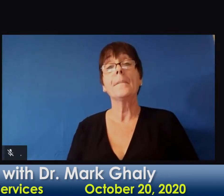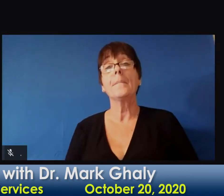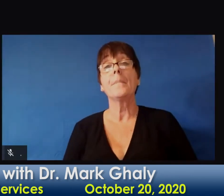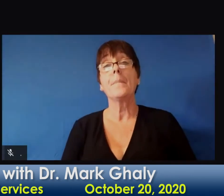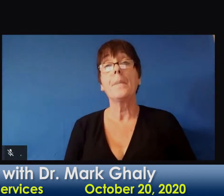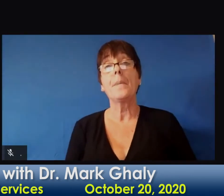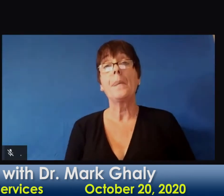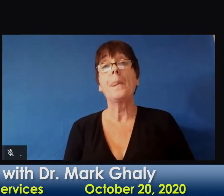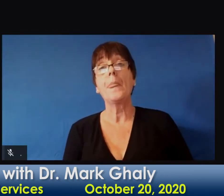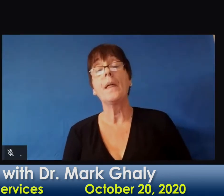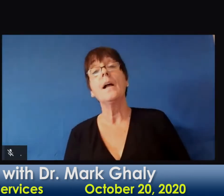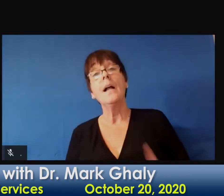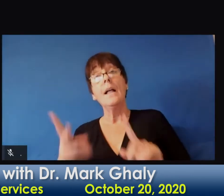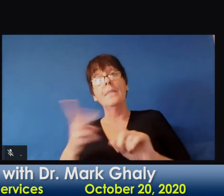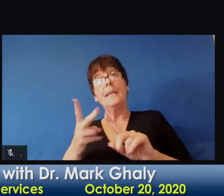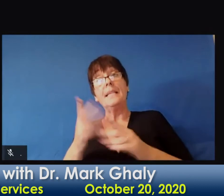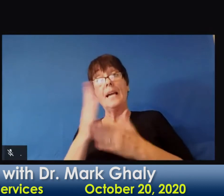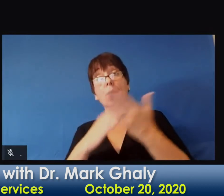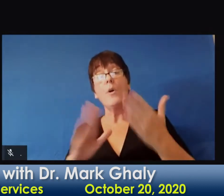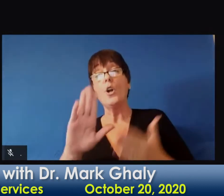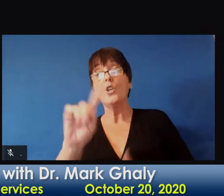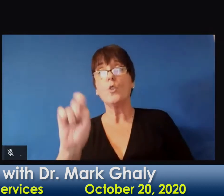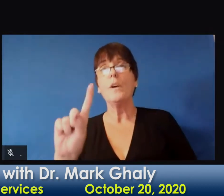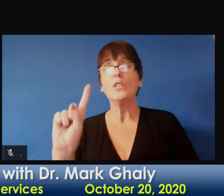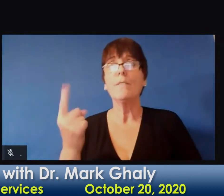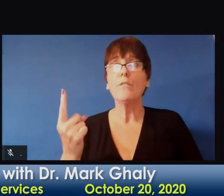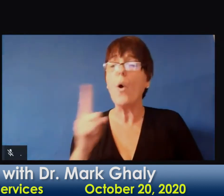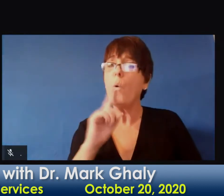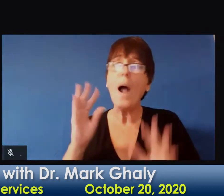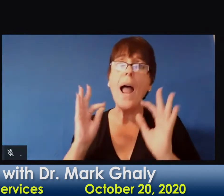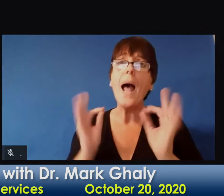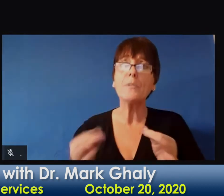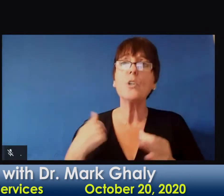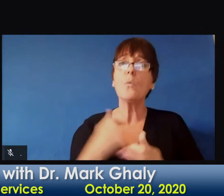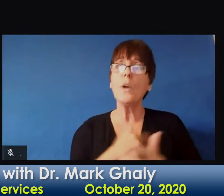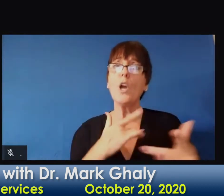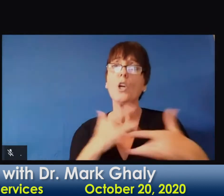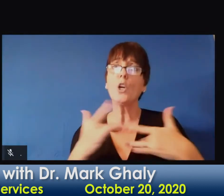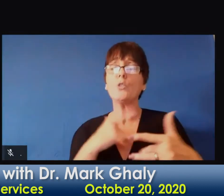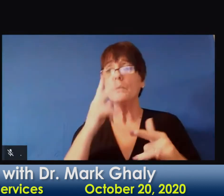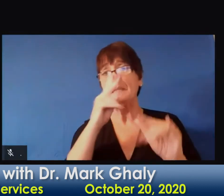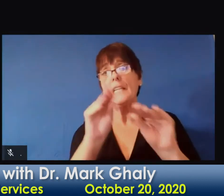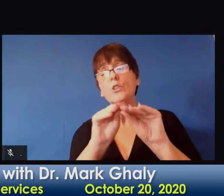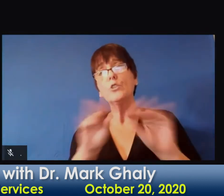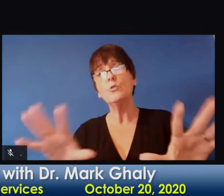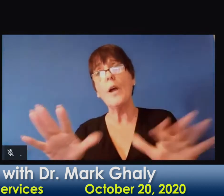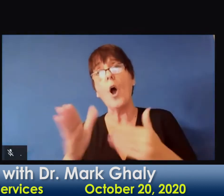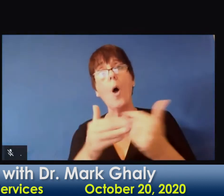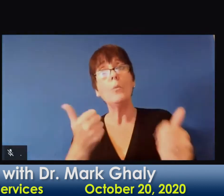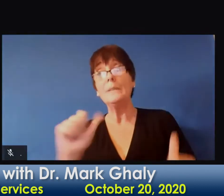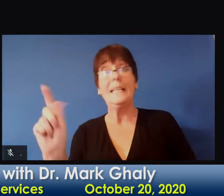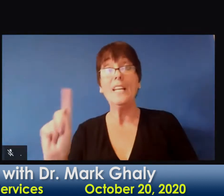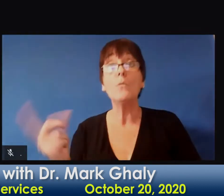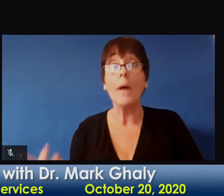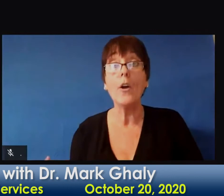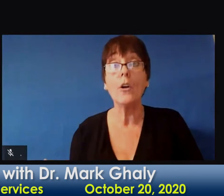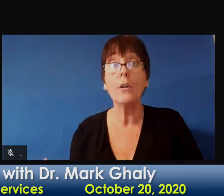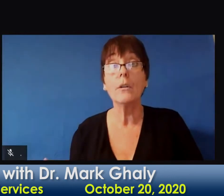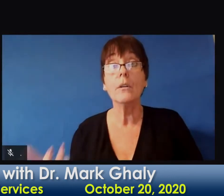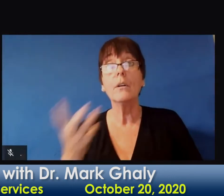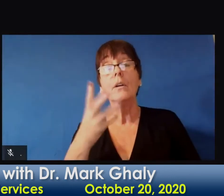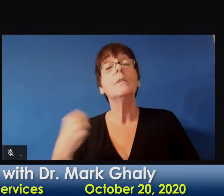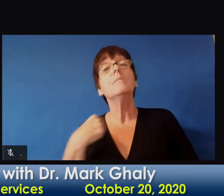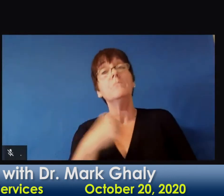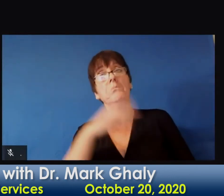Again, the second part of your question first, absolutely. We're concerned when we see transmission just about anywhere. And